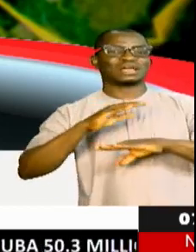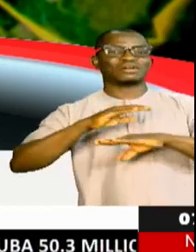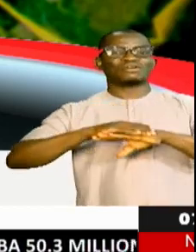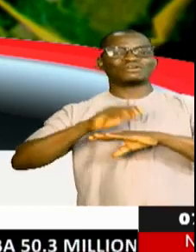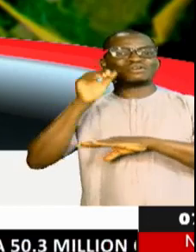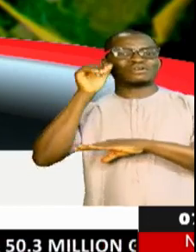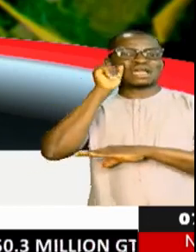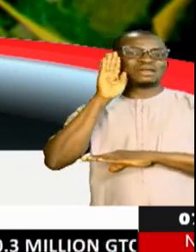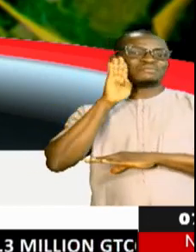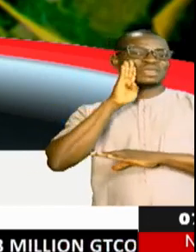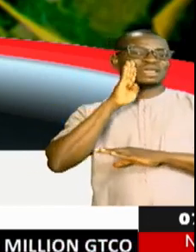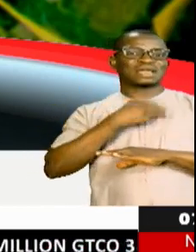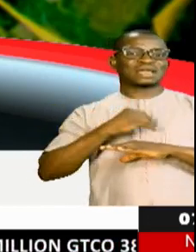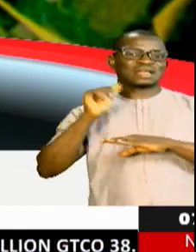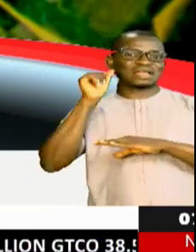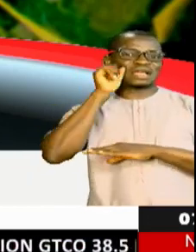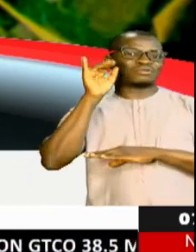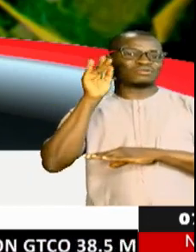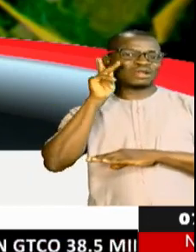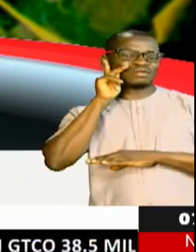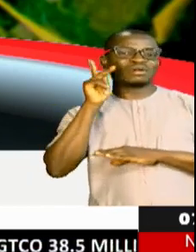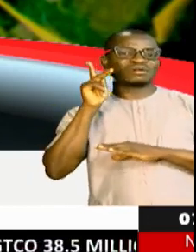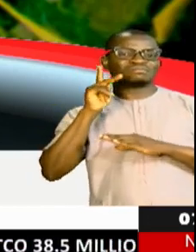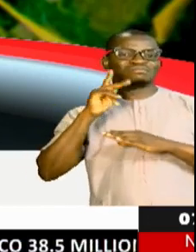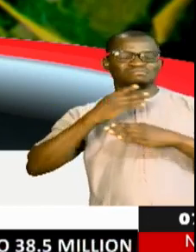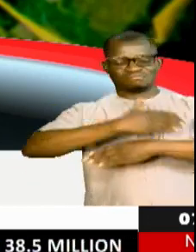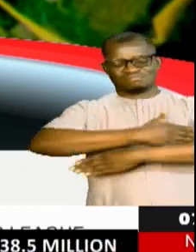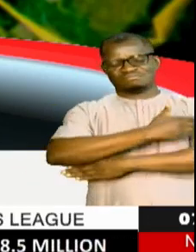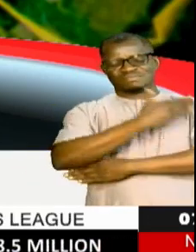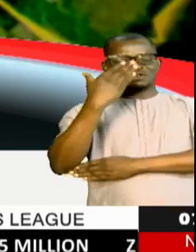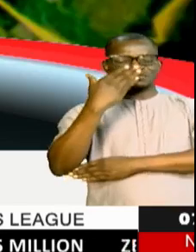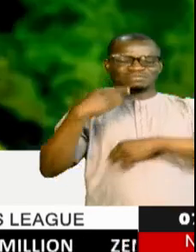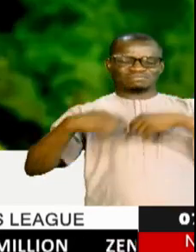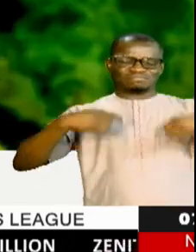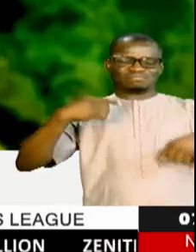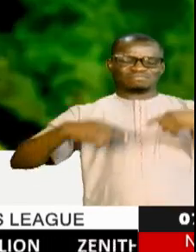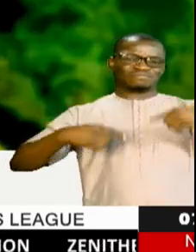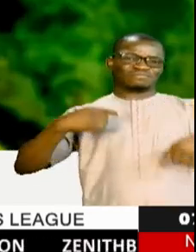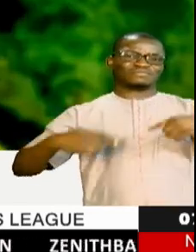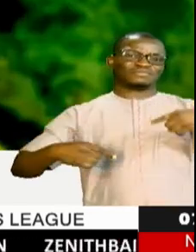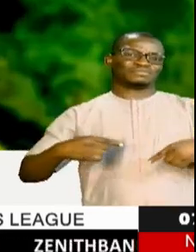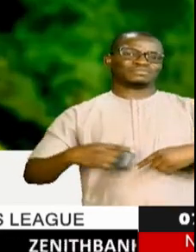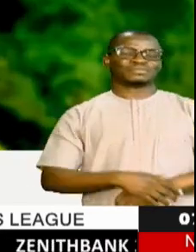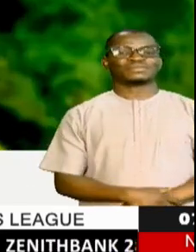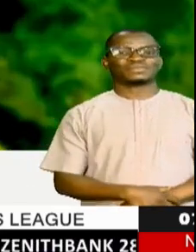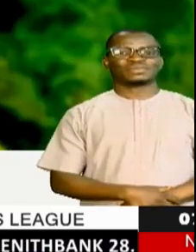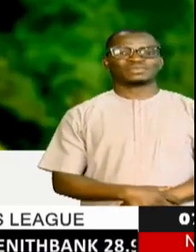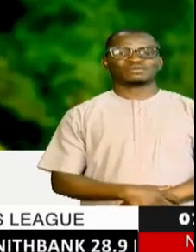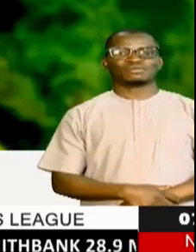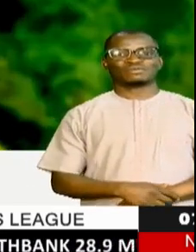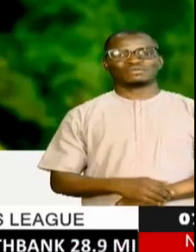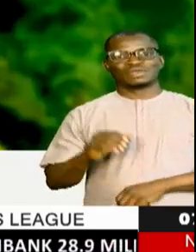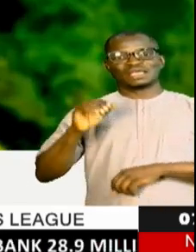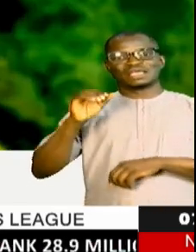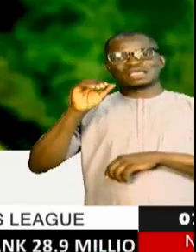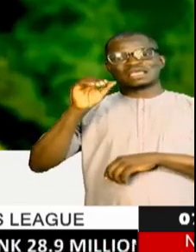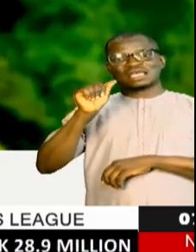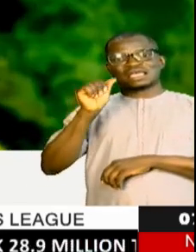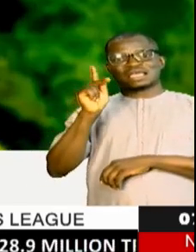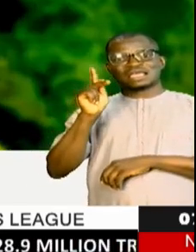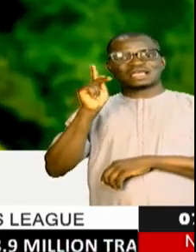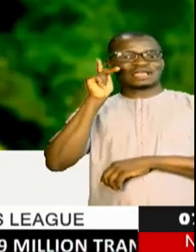and Akwa Ibom boundary dispute. Calvin Ehunaye reports. The Biya-Akwa Ibom interstate